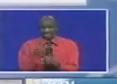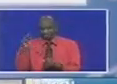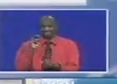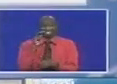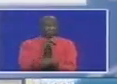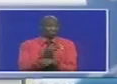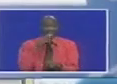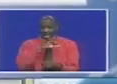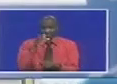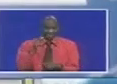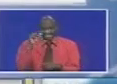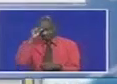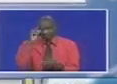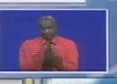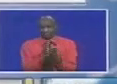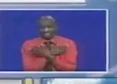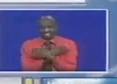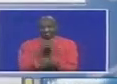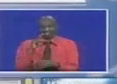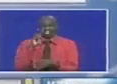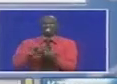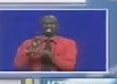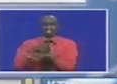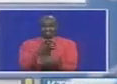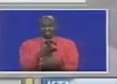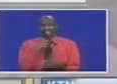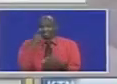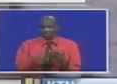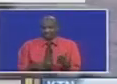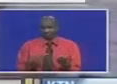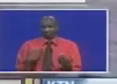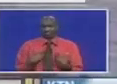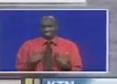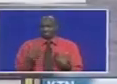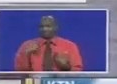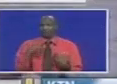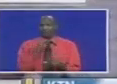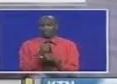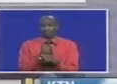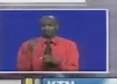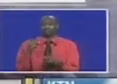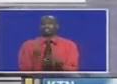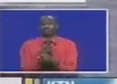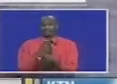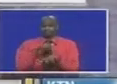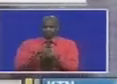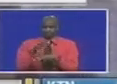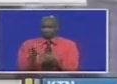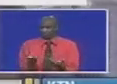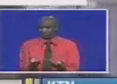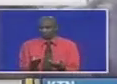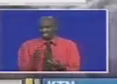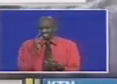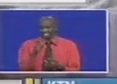county government plus the partners who are doing, went direct and wanted to do parallel distribution. So this kind